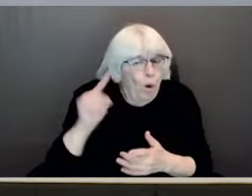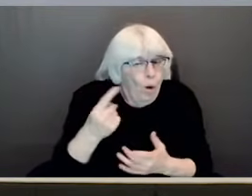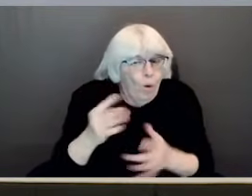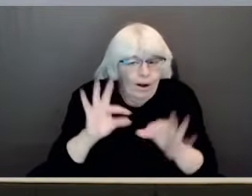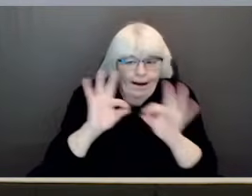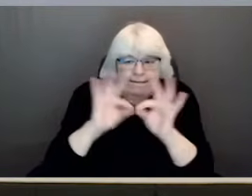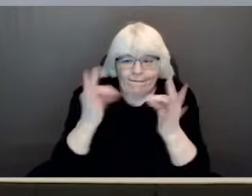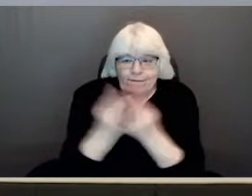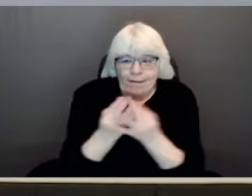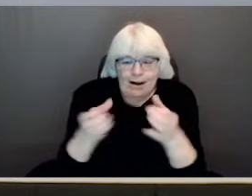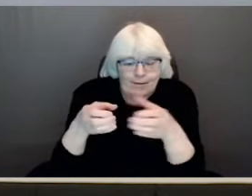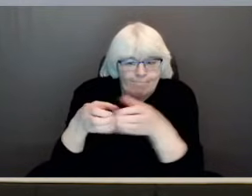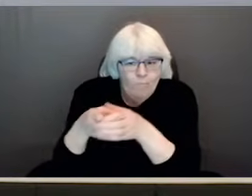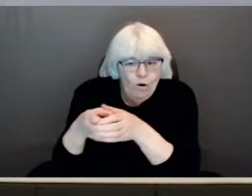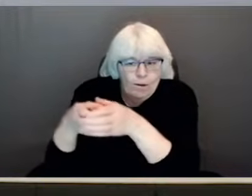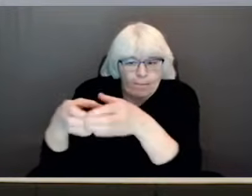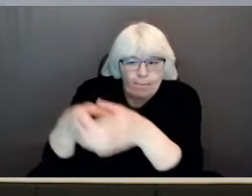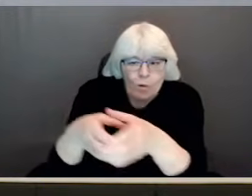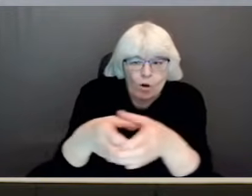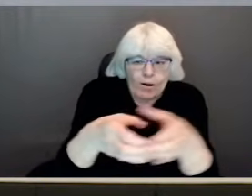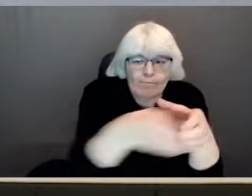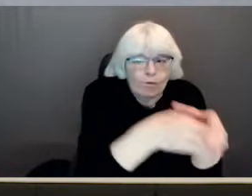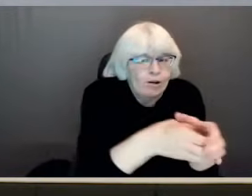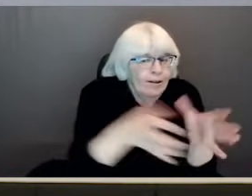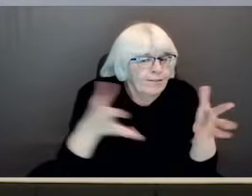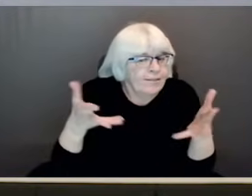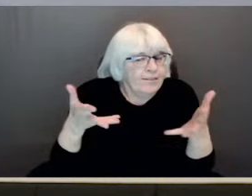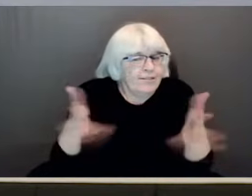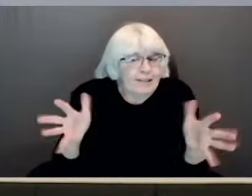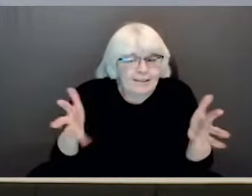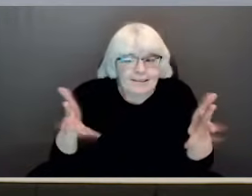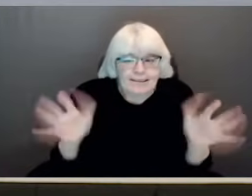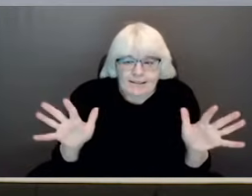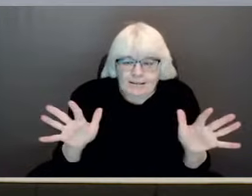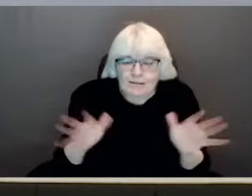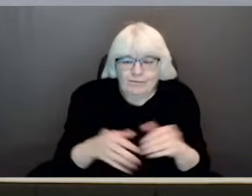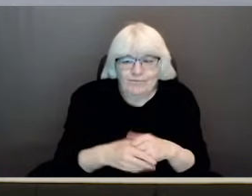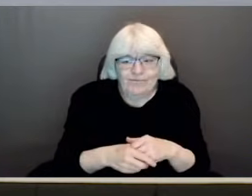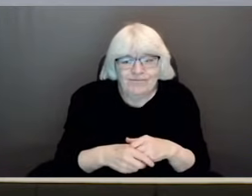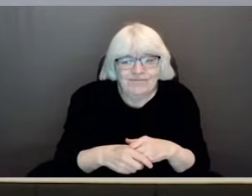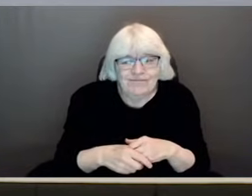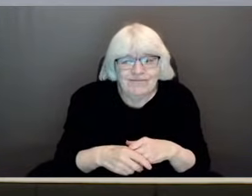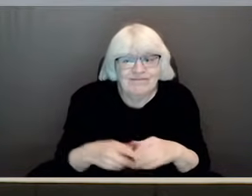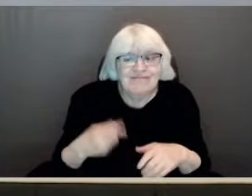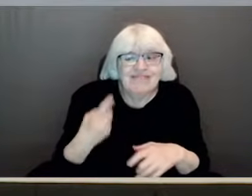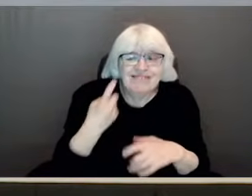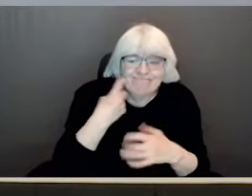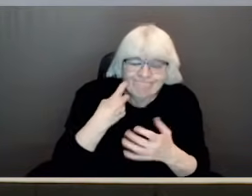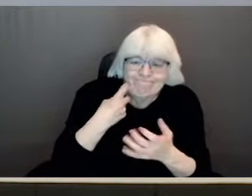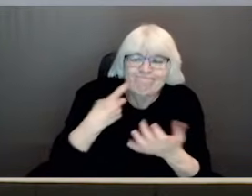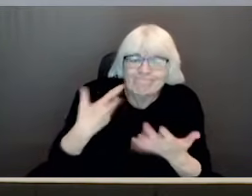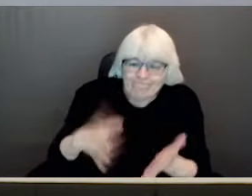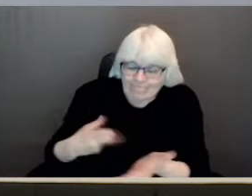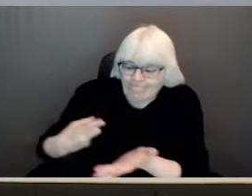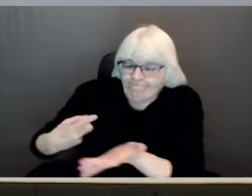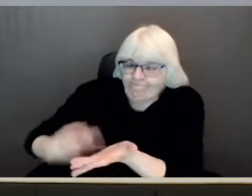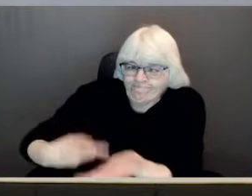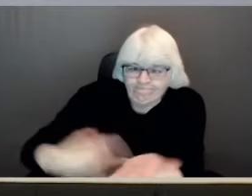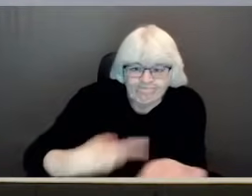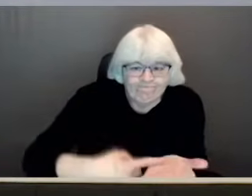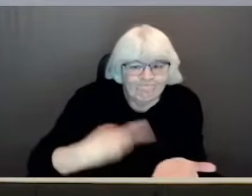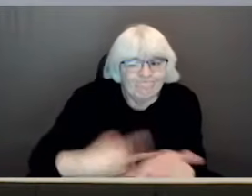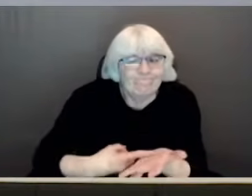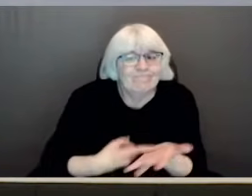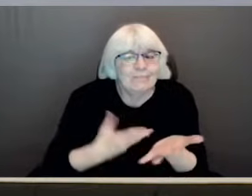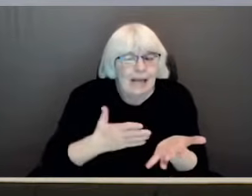sort of talked about it a bit today, Louisa, that we have more people vaccinated, which is great. The case numbers